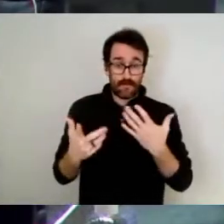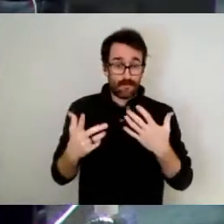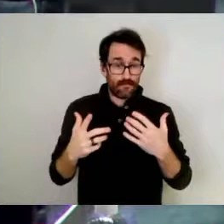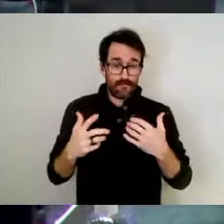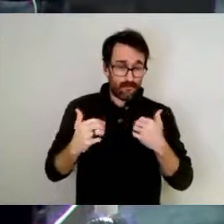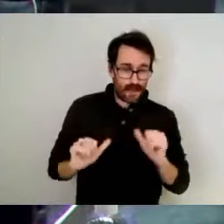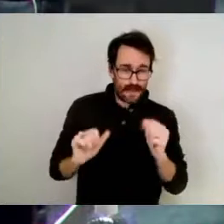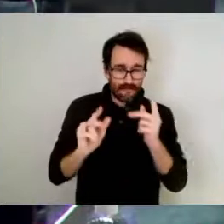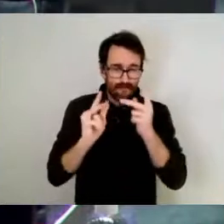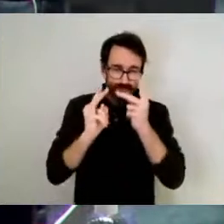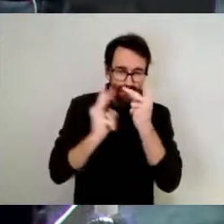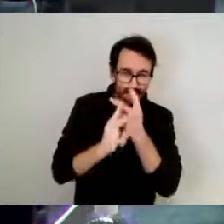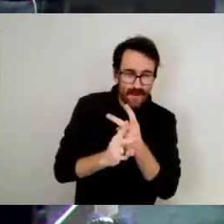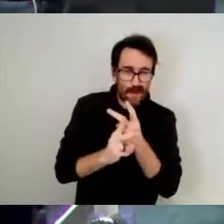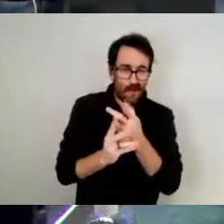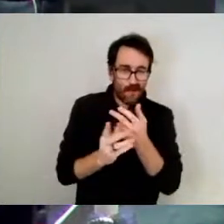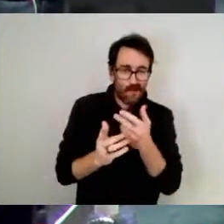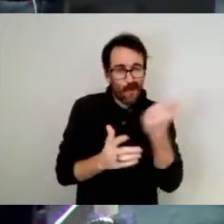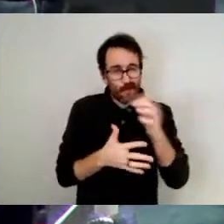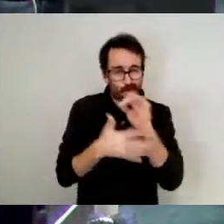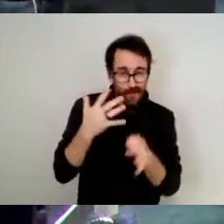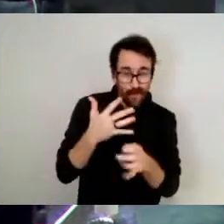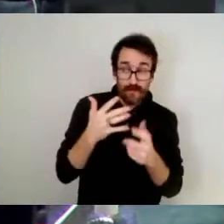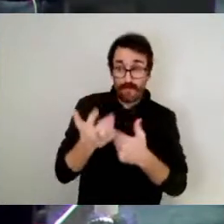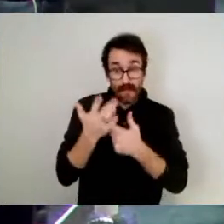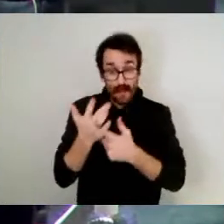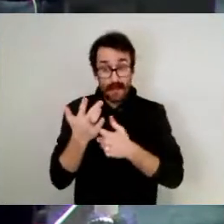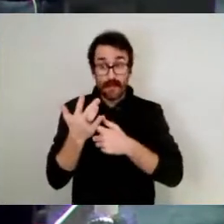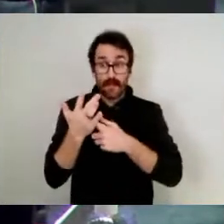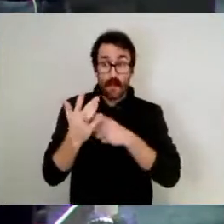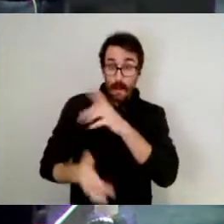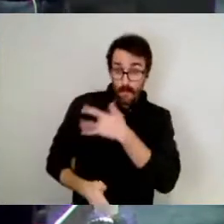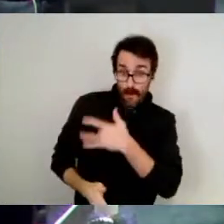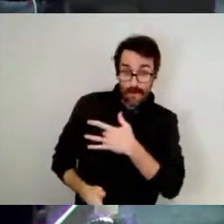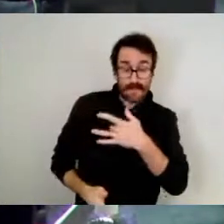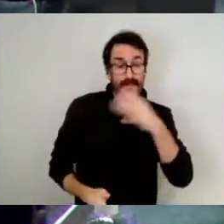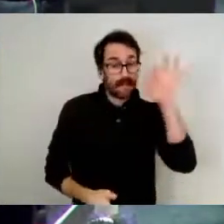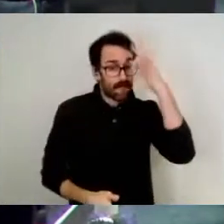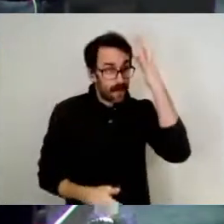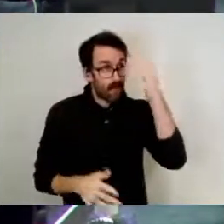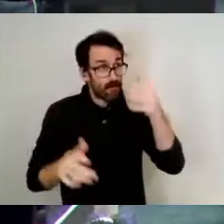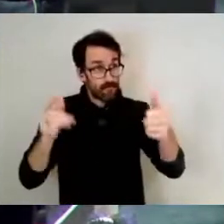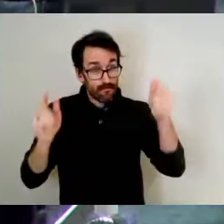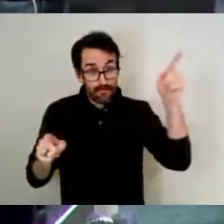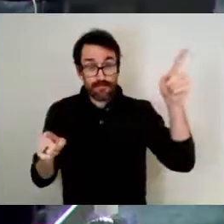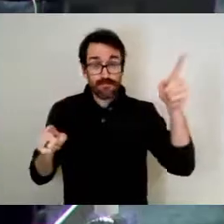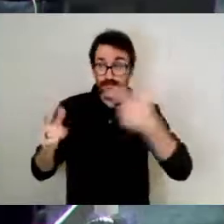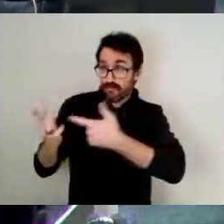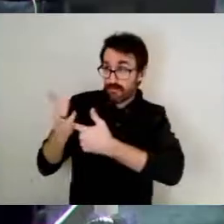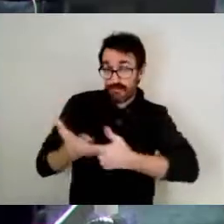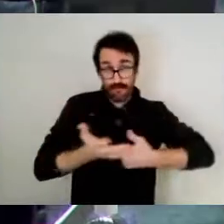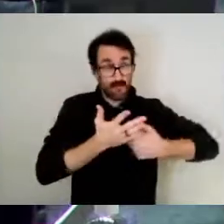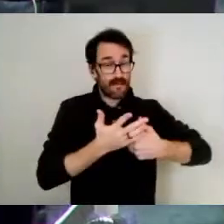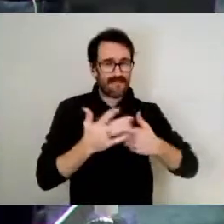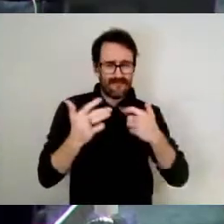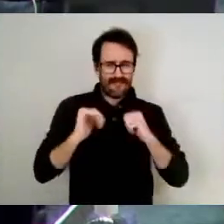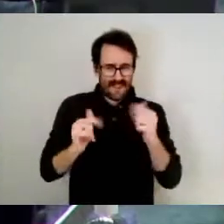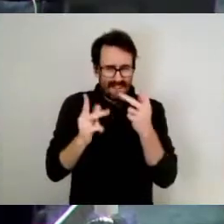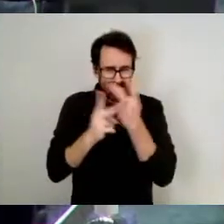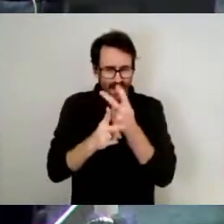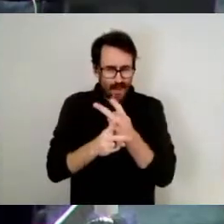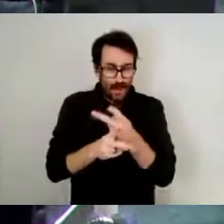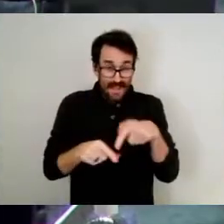this unprecedented situation. We're also calling tow truck companies in Eastern Ontario. We're now contacting other